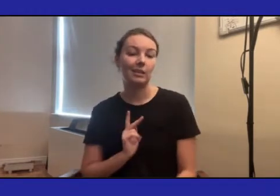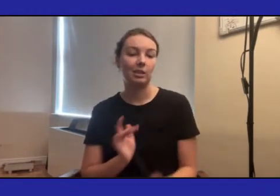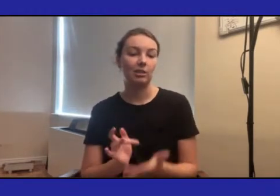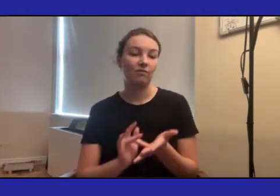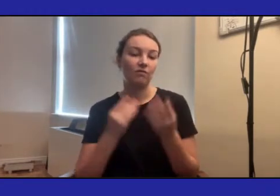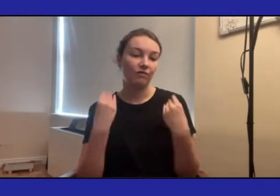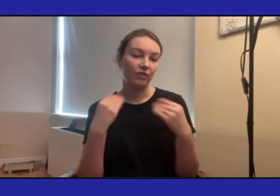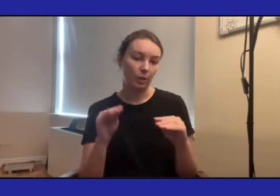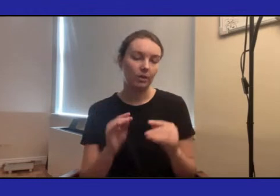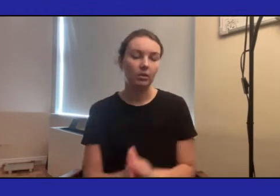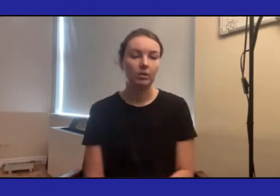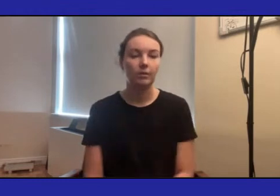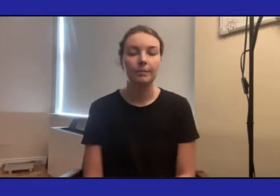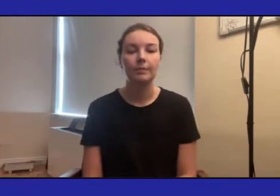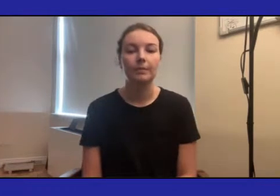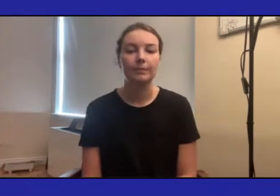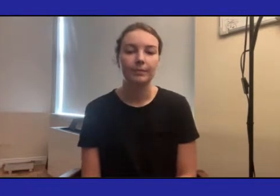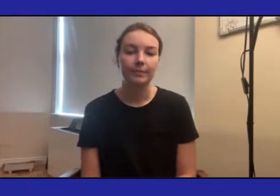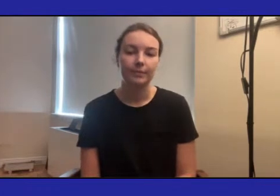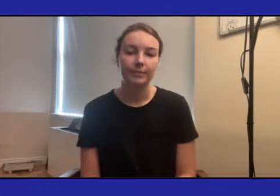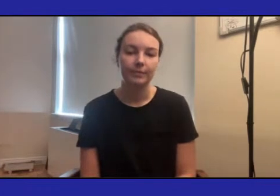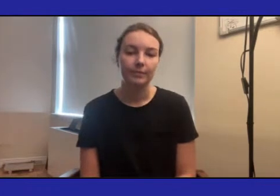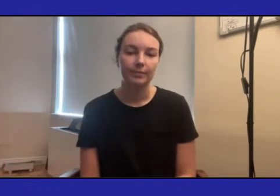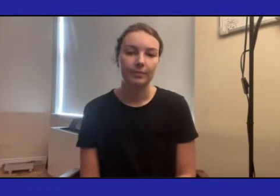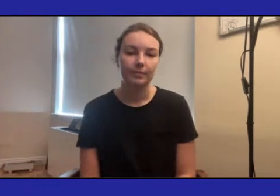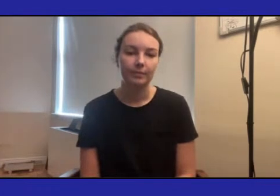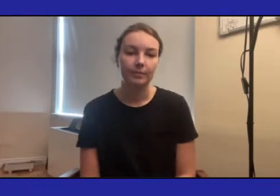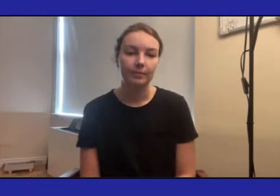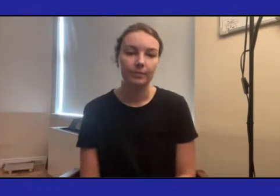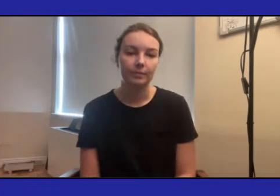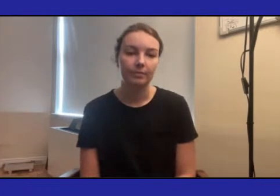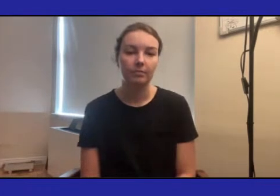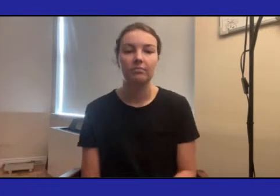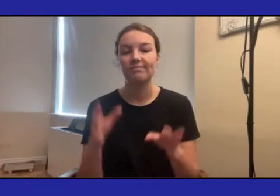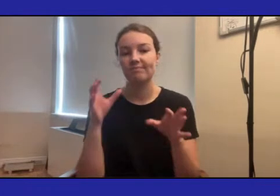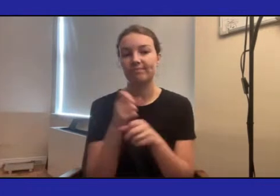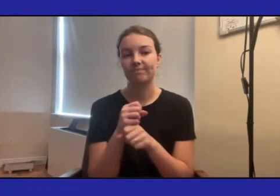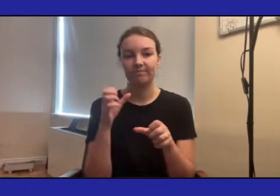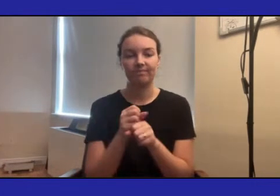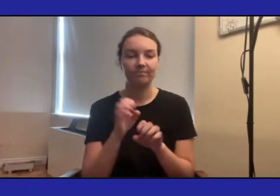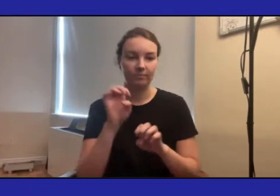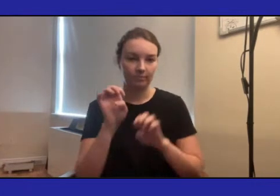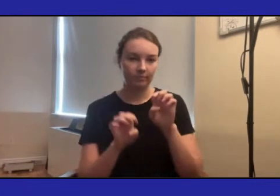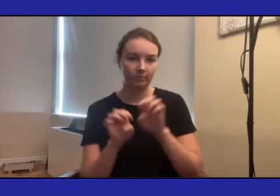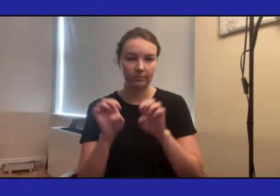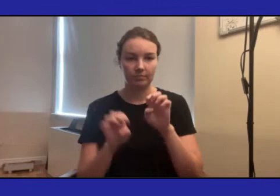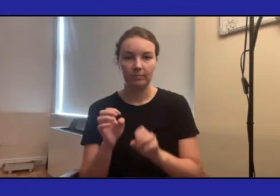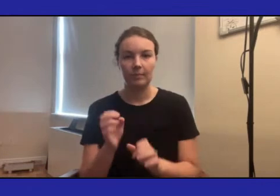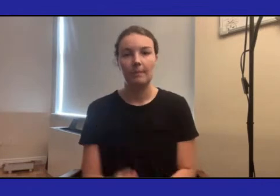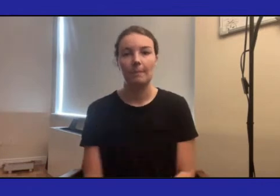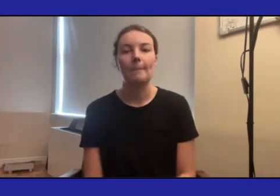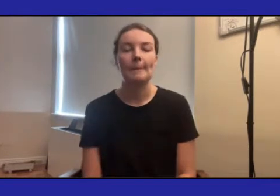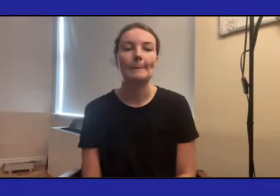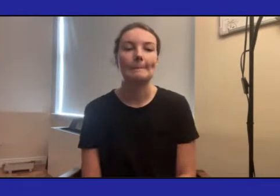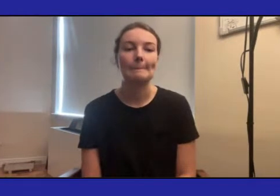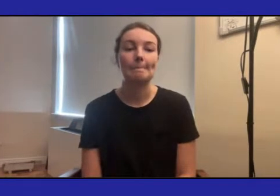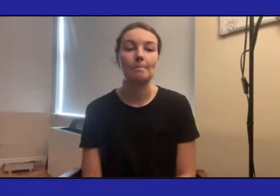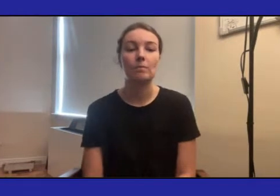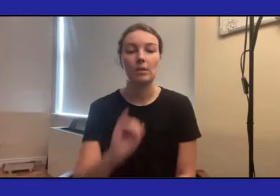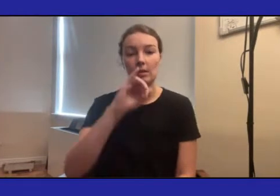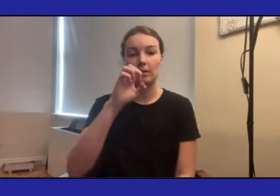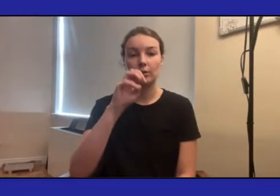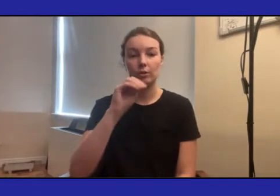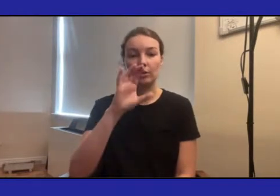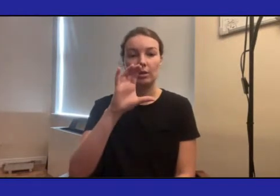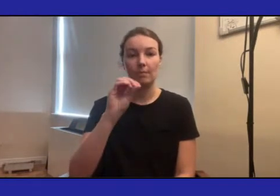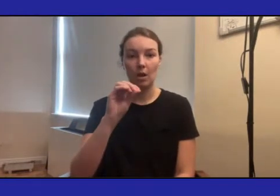slide. This just summarizes the evaluation based on the scale that we have. Gemco is excellent, and the next